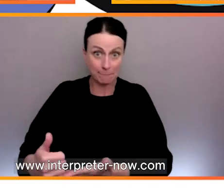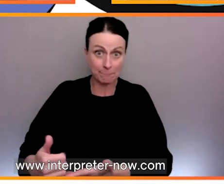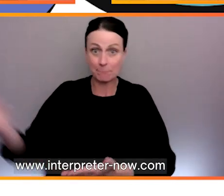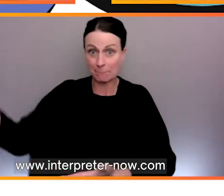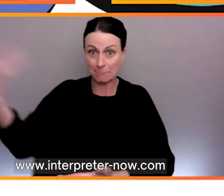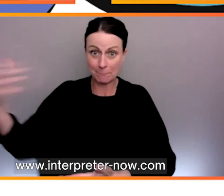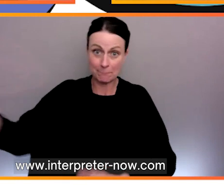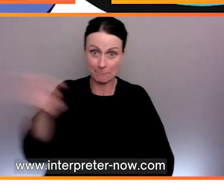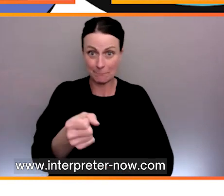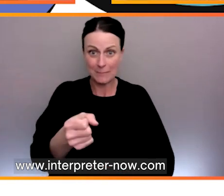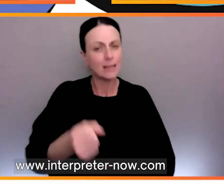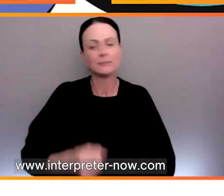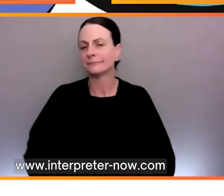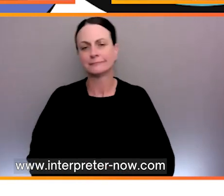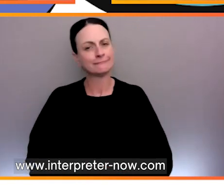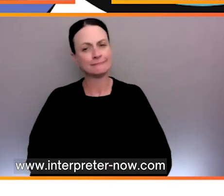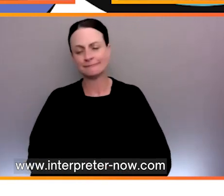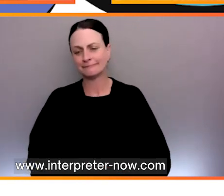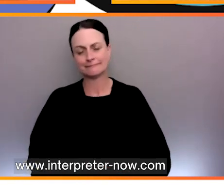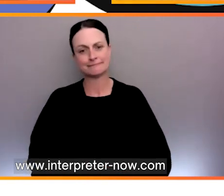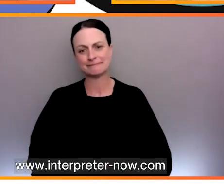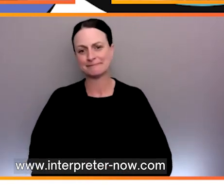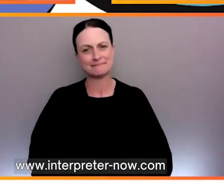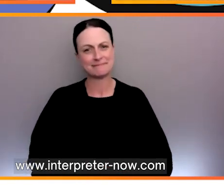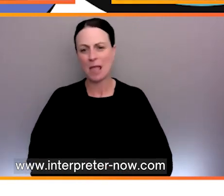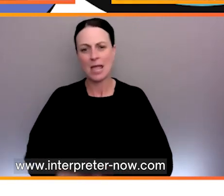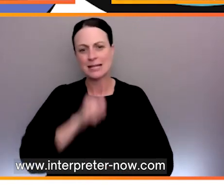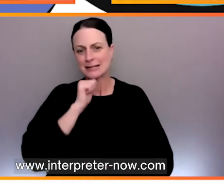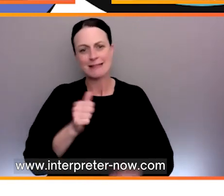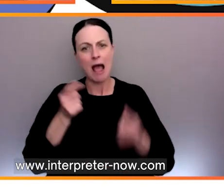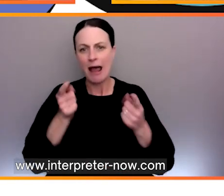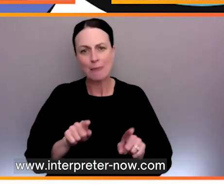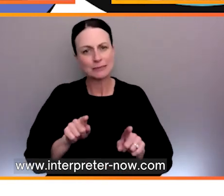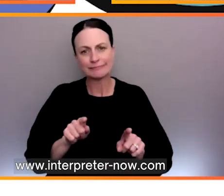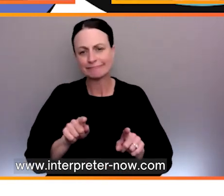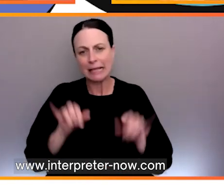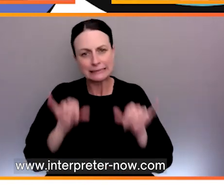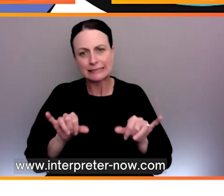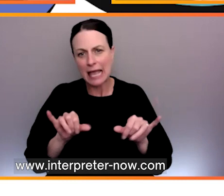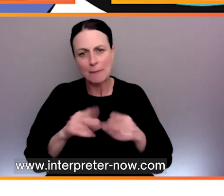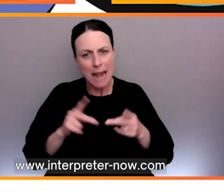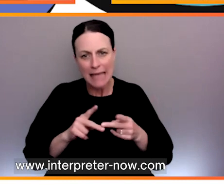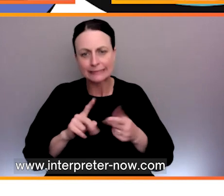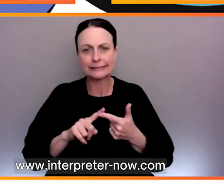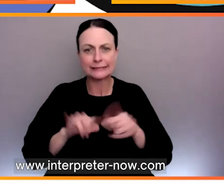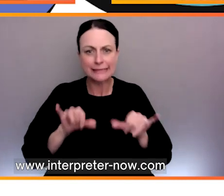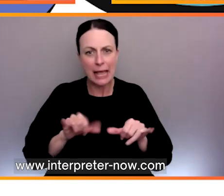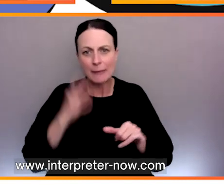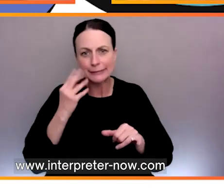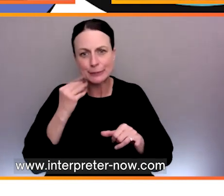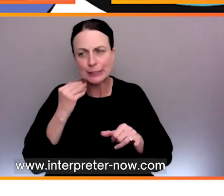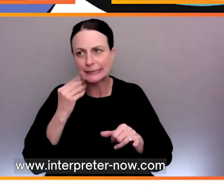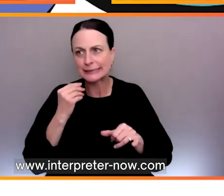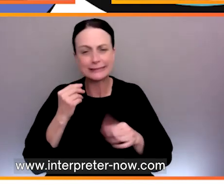with the same faces and the same experiences around the table. This is that dig